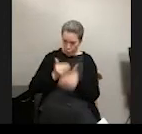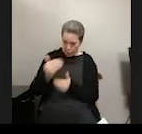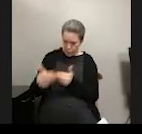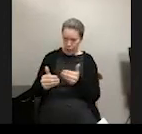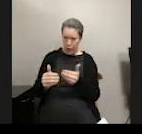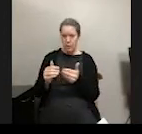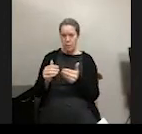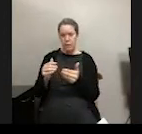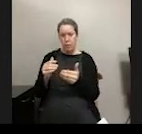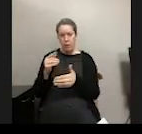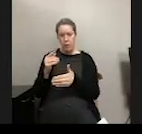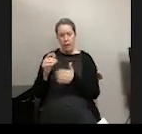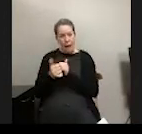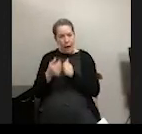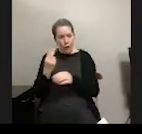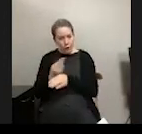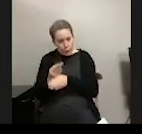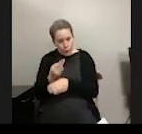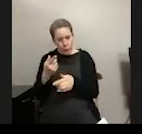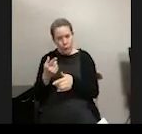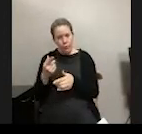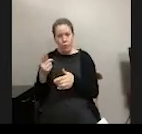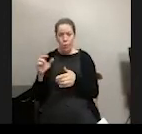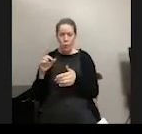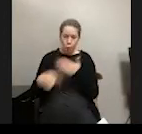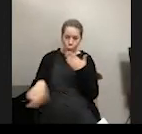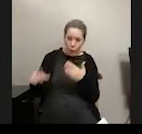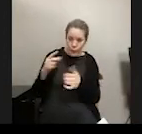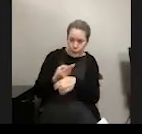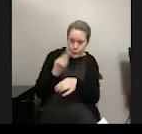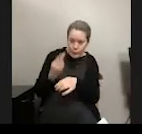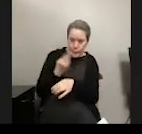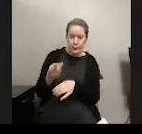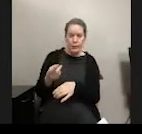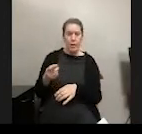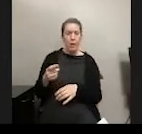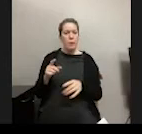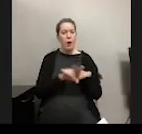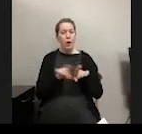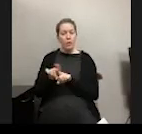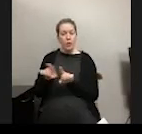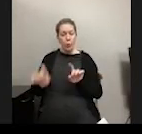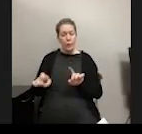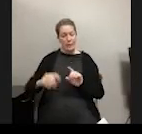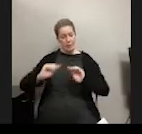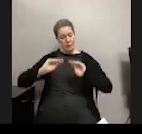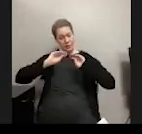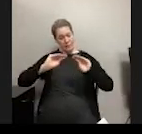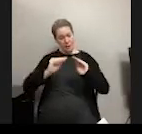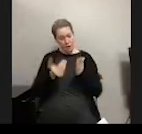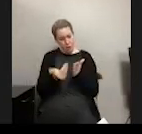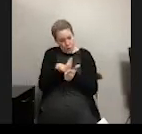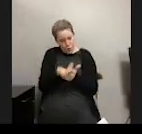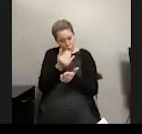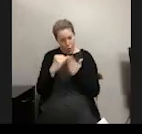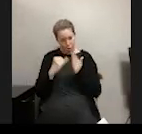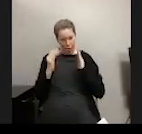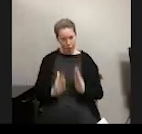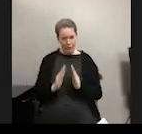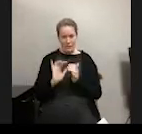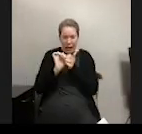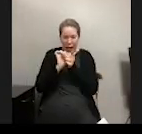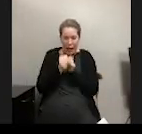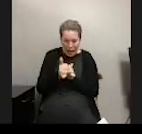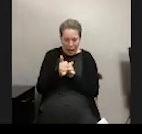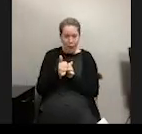tandem, we also need to teach. We need to have a bit of education, right? We need to teach the emerging artists how to do that. So we do have a couple of programs as